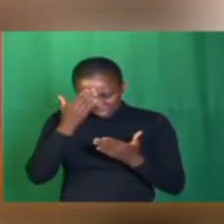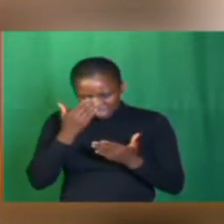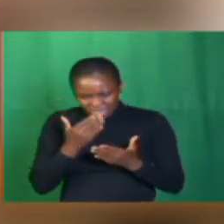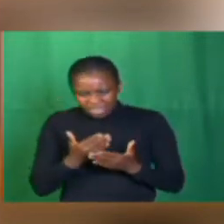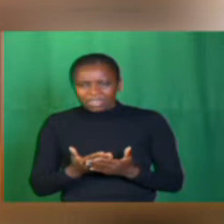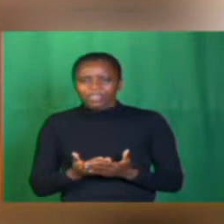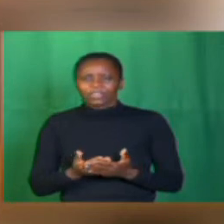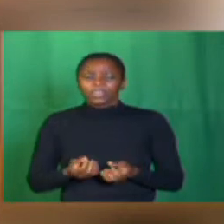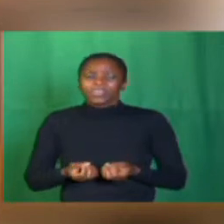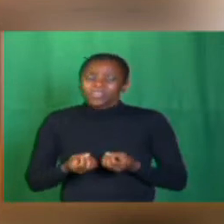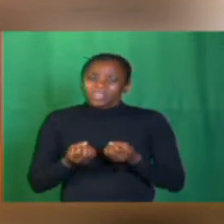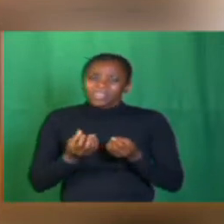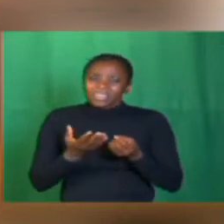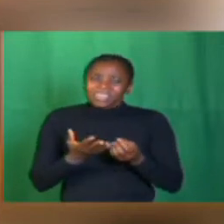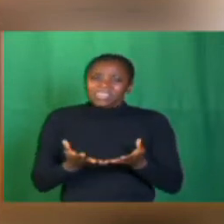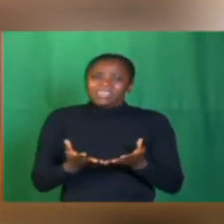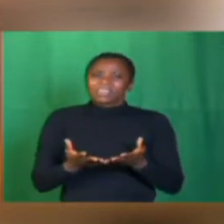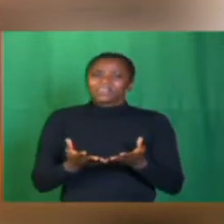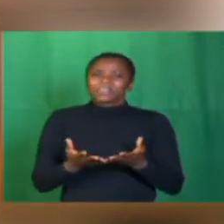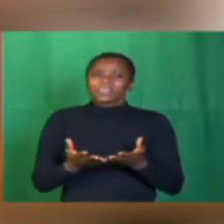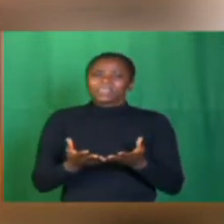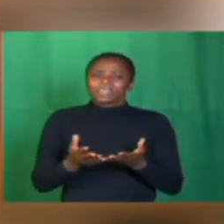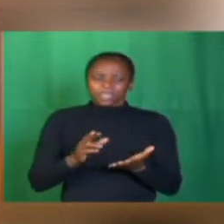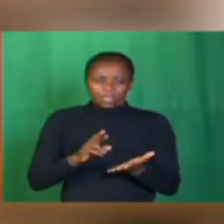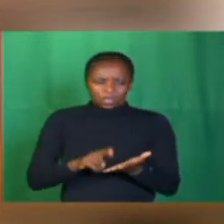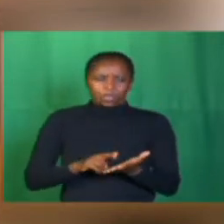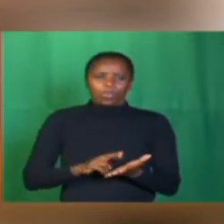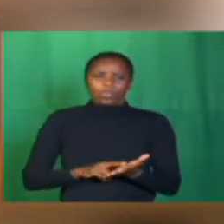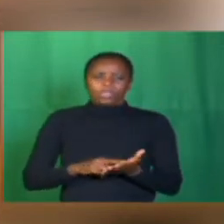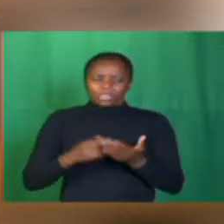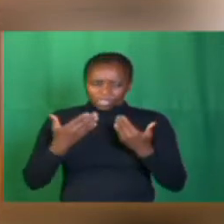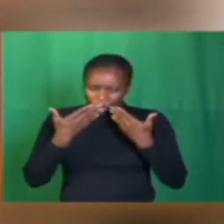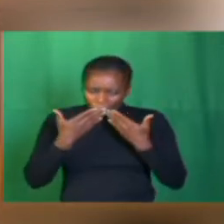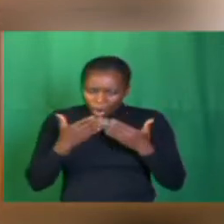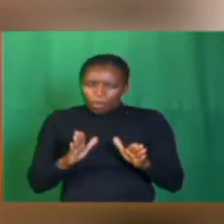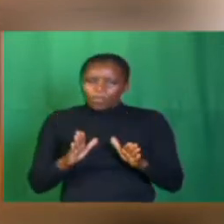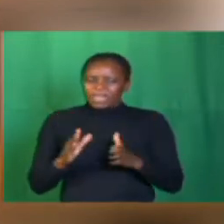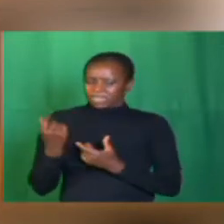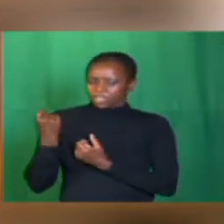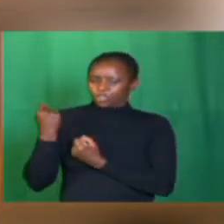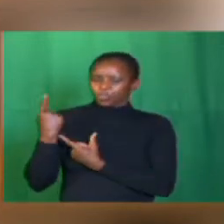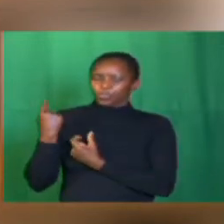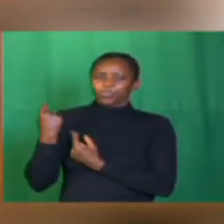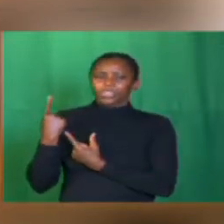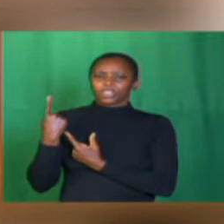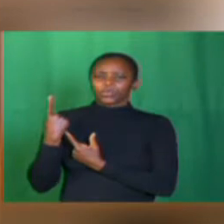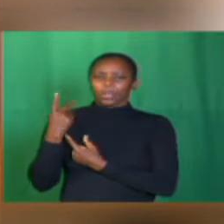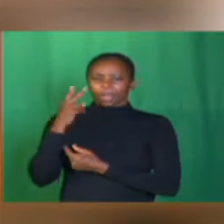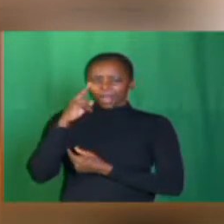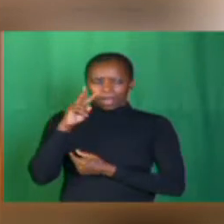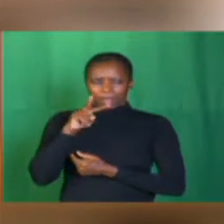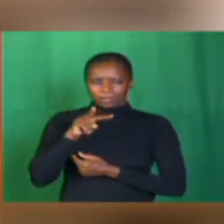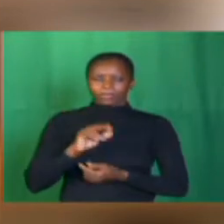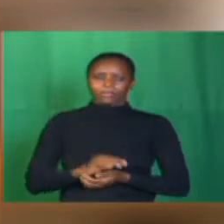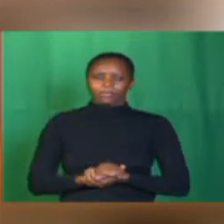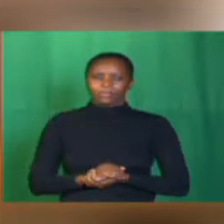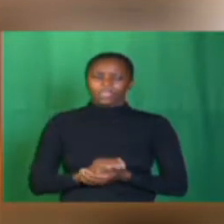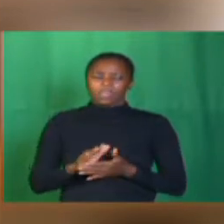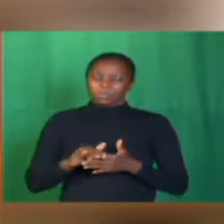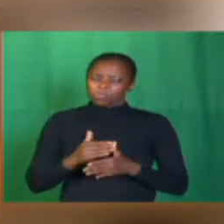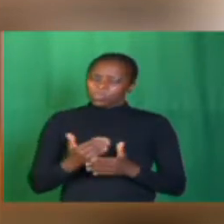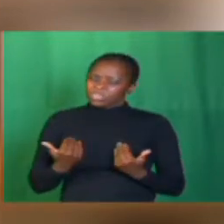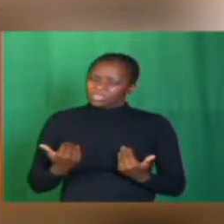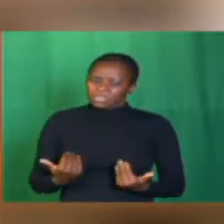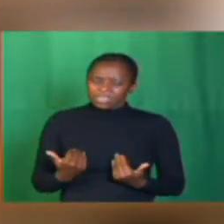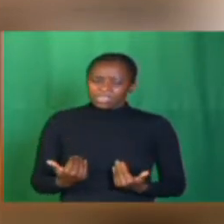while he was giving them the instructions, that he opened their spiritual eyes. So Jesus could tell that because now